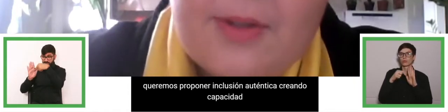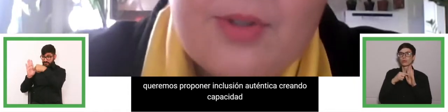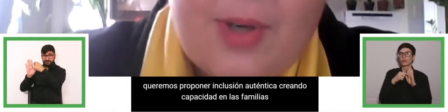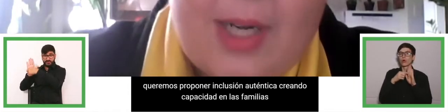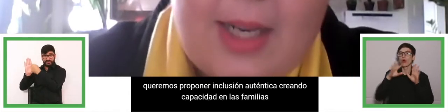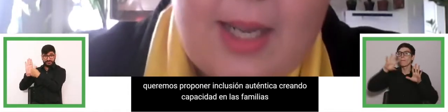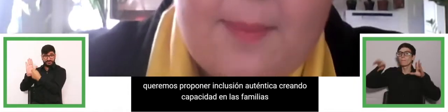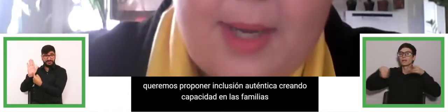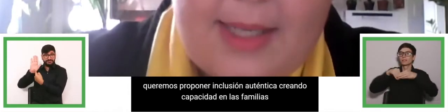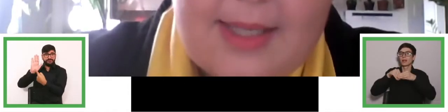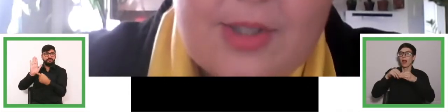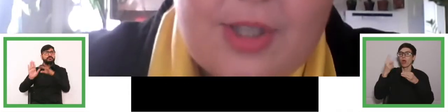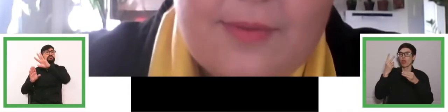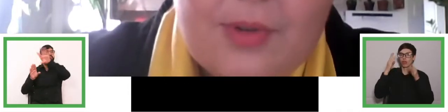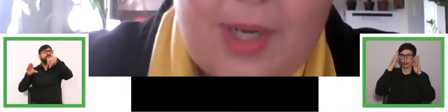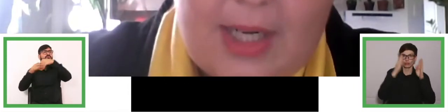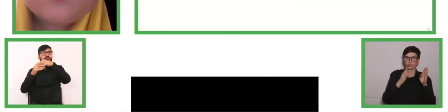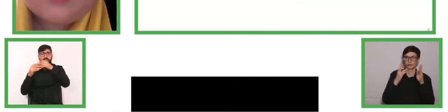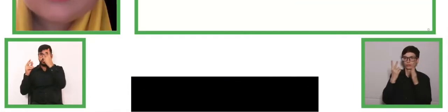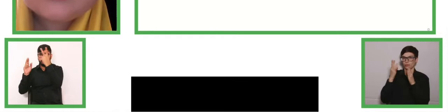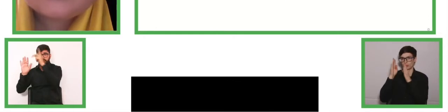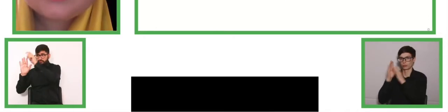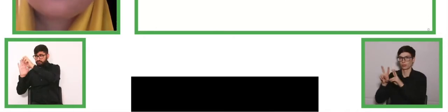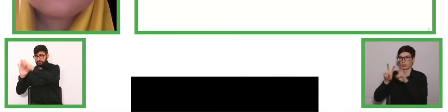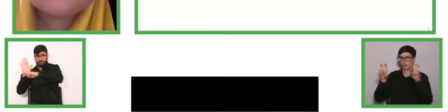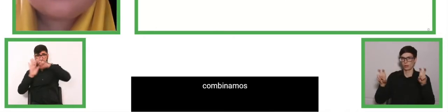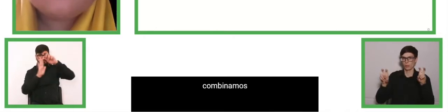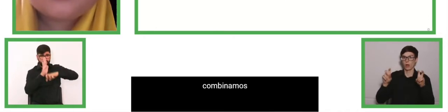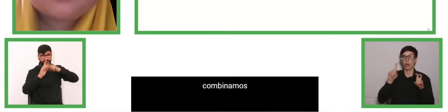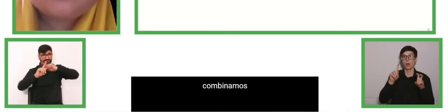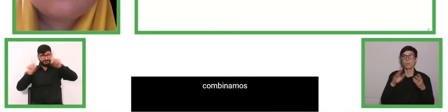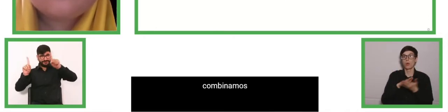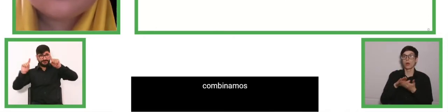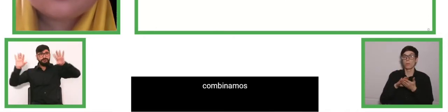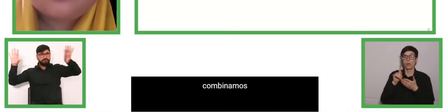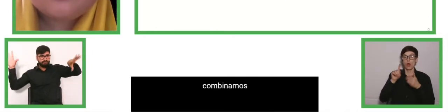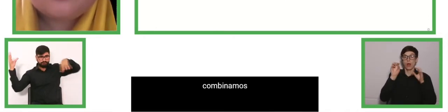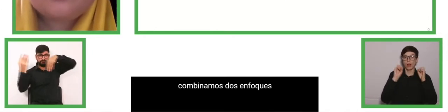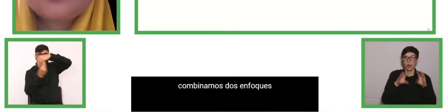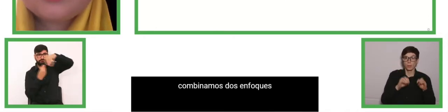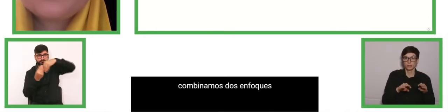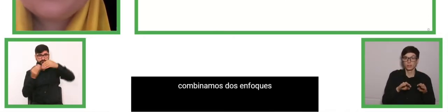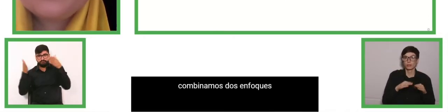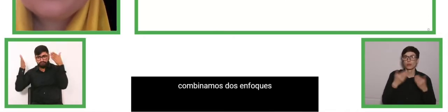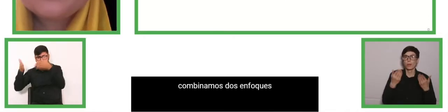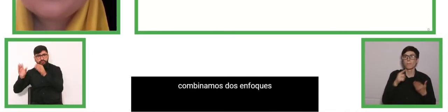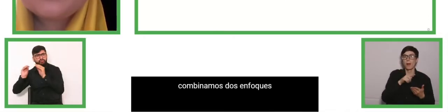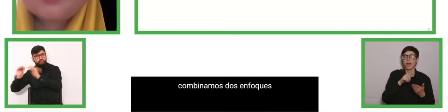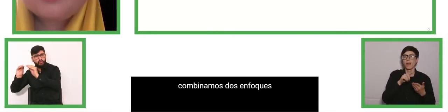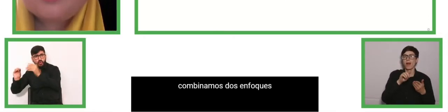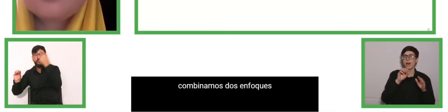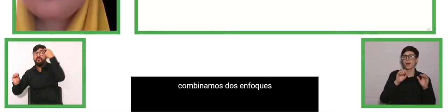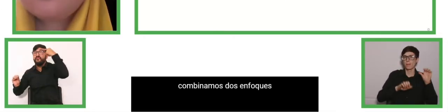life skills training and mindset shift training that together accelerate inclusion globally.